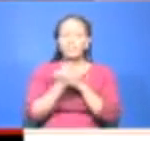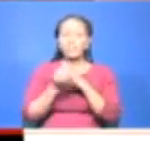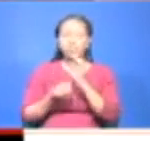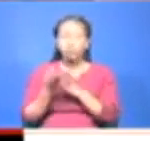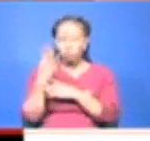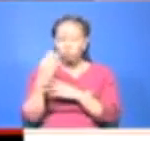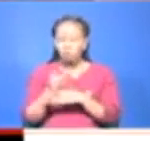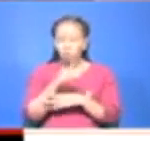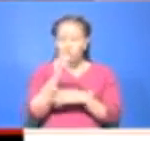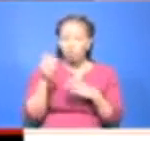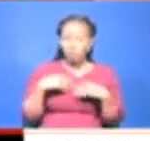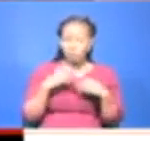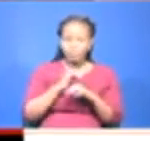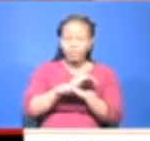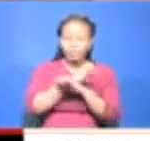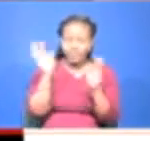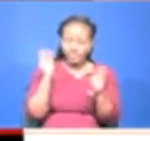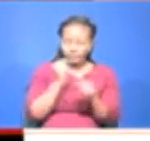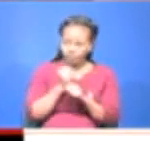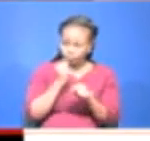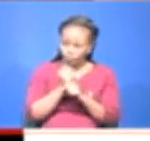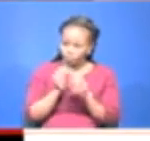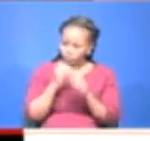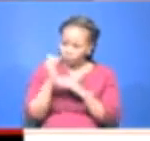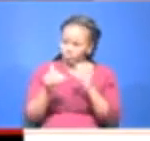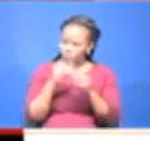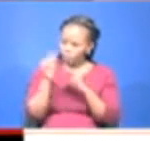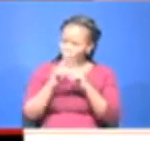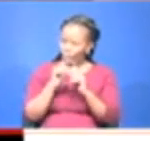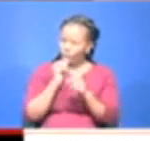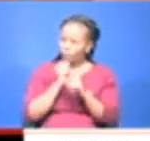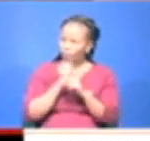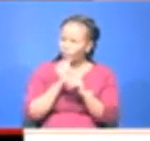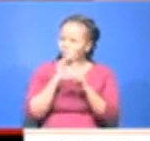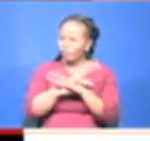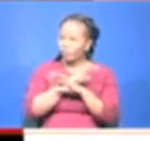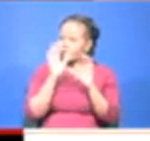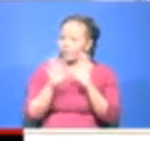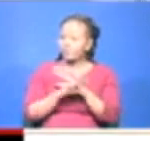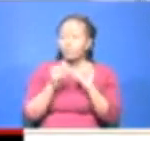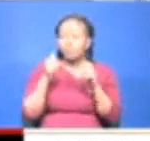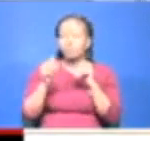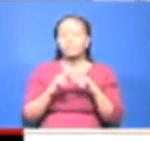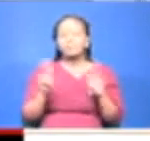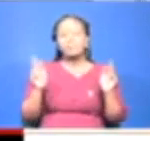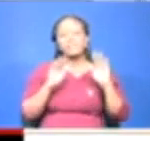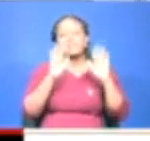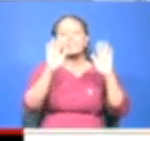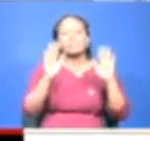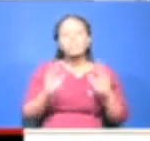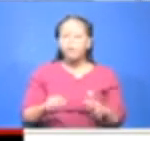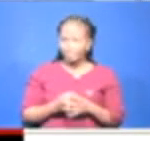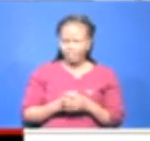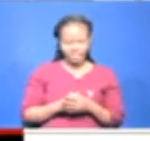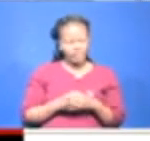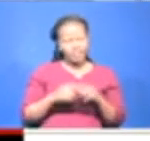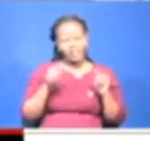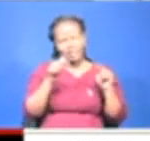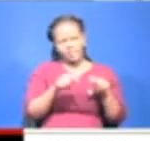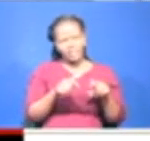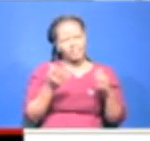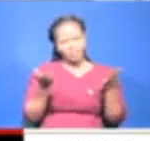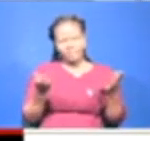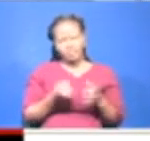job prospects, and it works for everyone. So we think it's really important. Mm-hmm. Subhashini, you